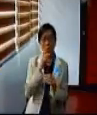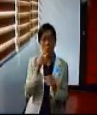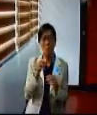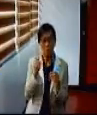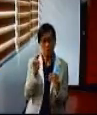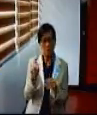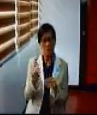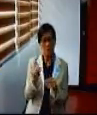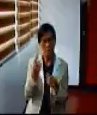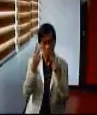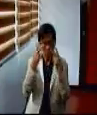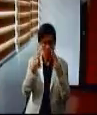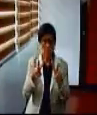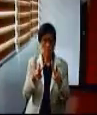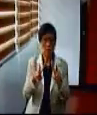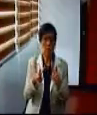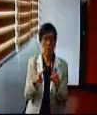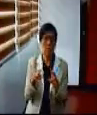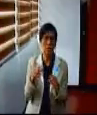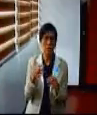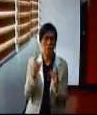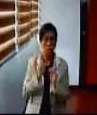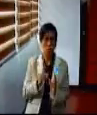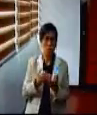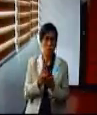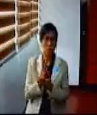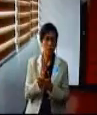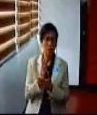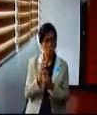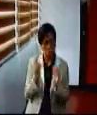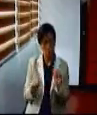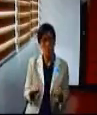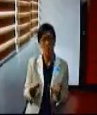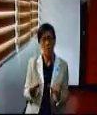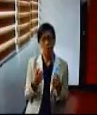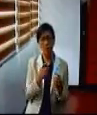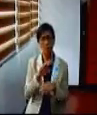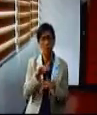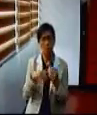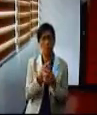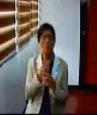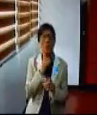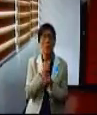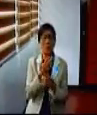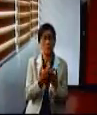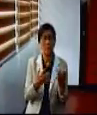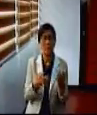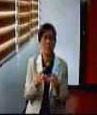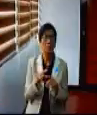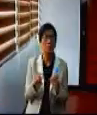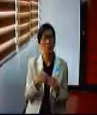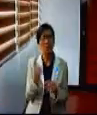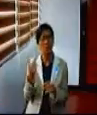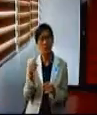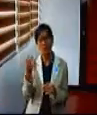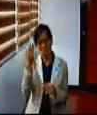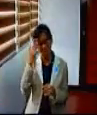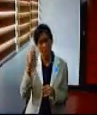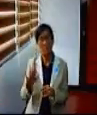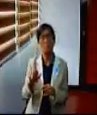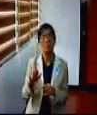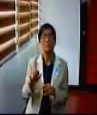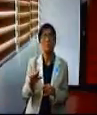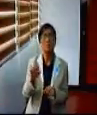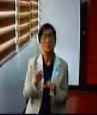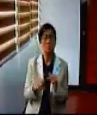human rights. It may be doing all the right things, but the rest of us do not know it. So